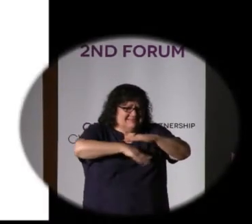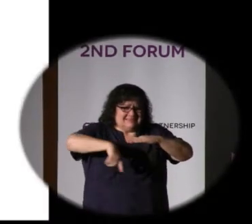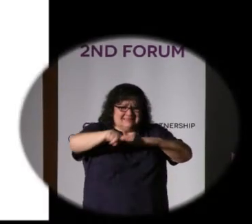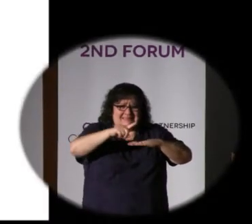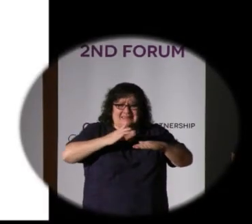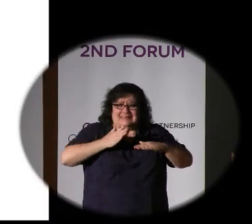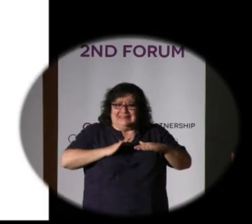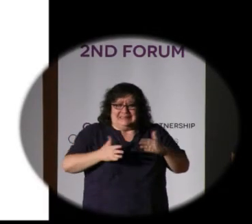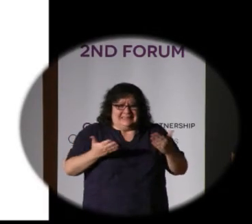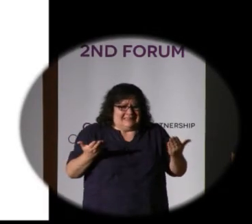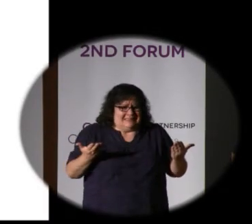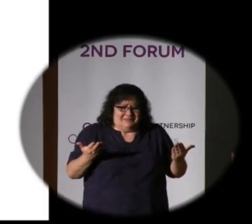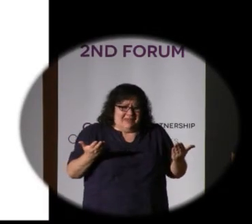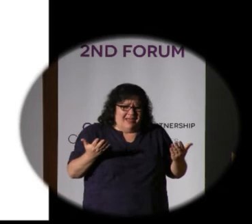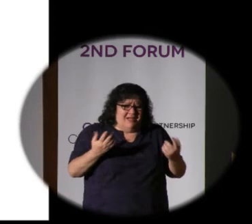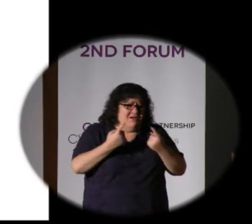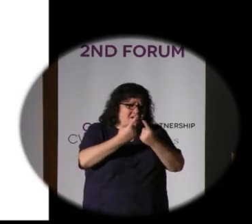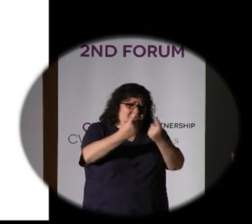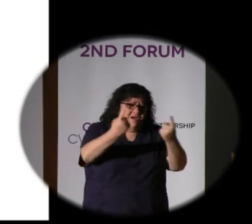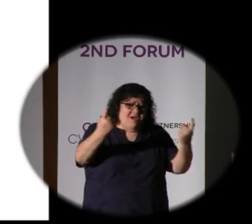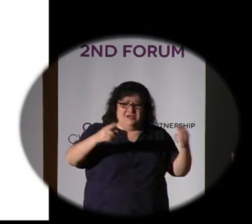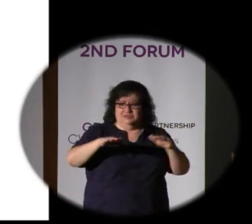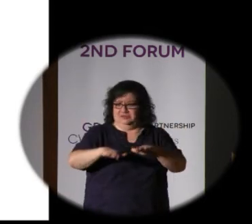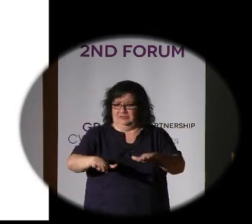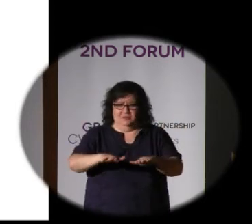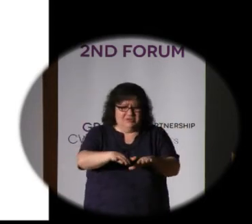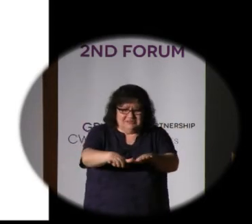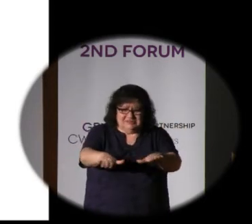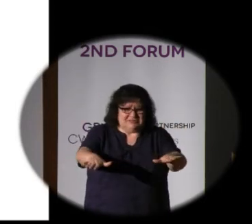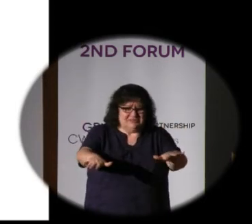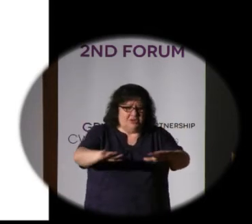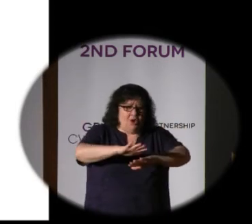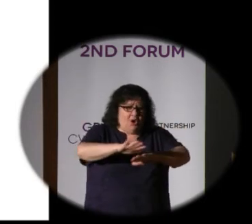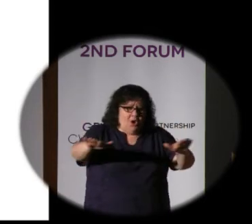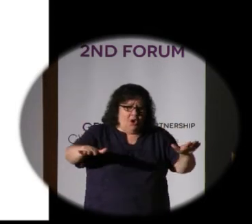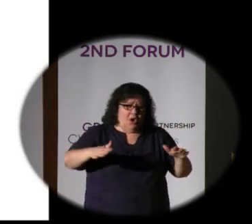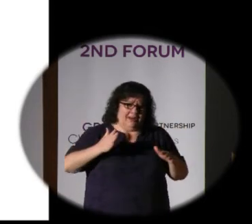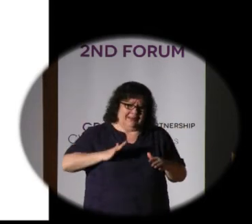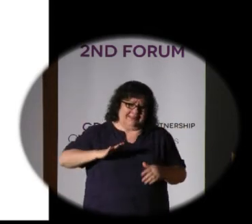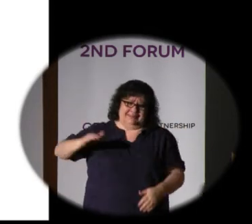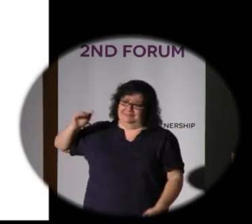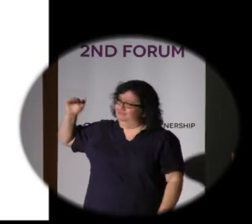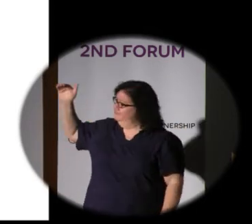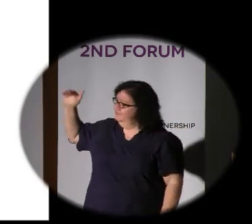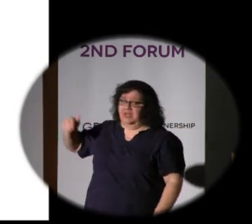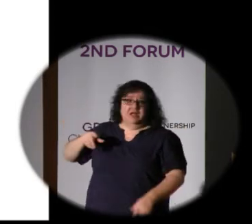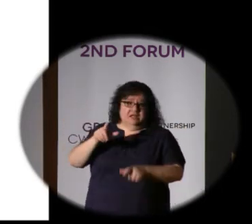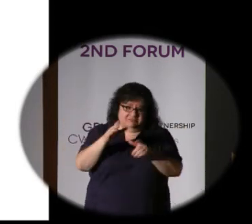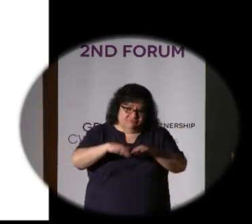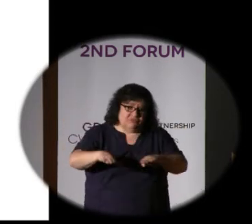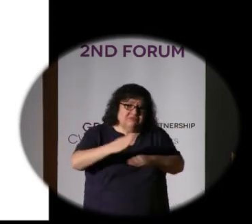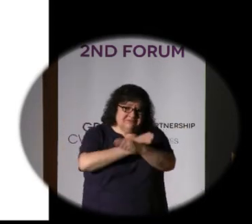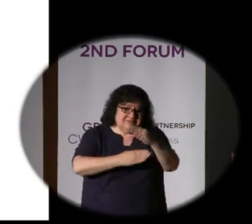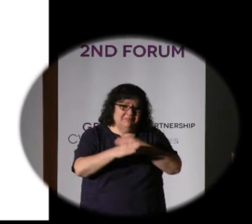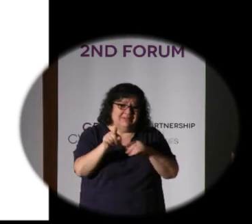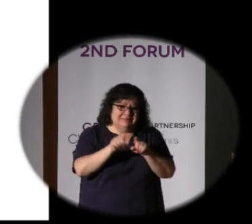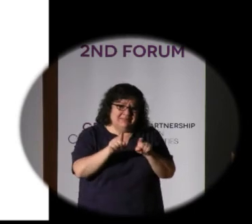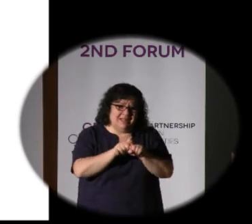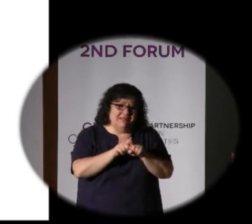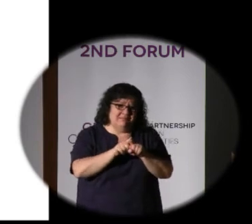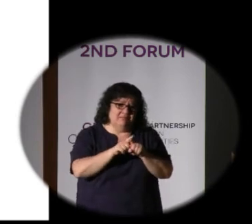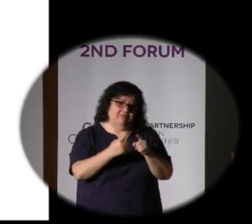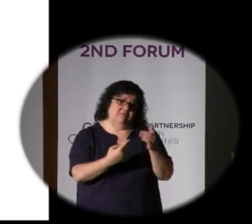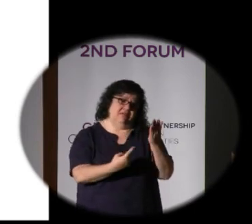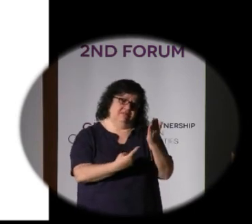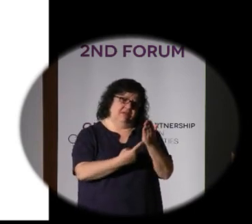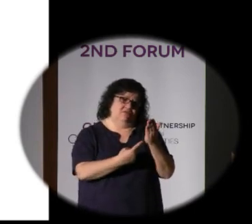disability is the assistive technology. Every child needs the same love, family,